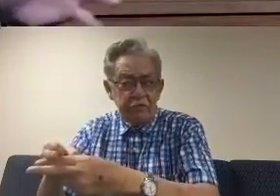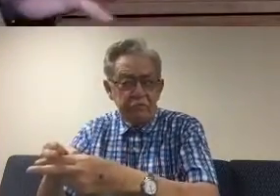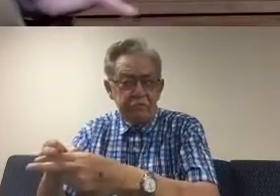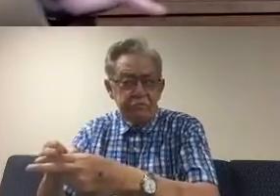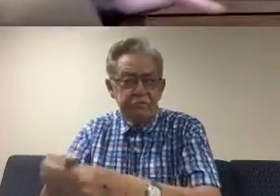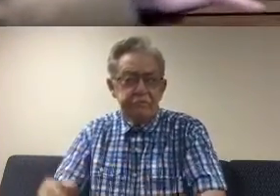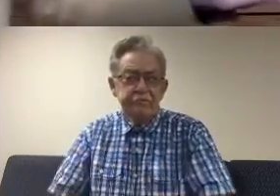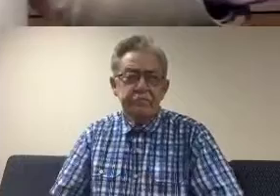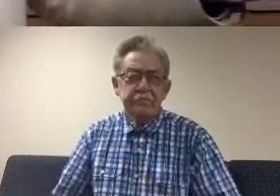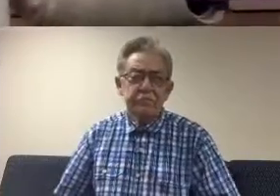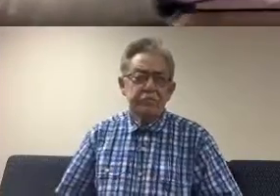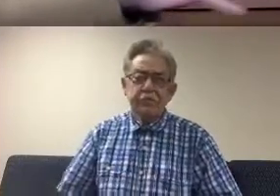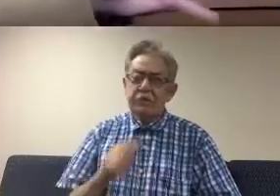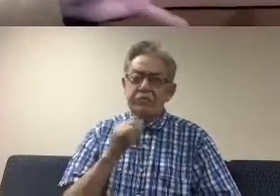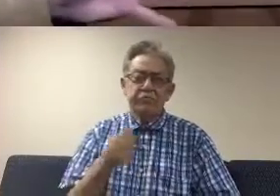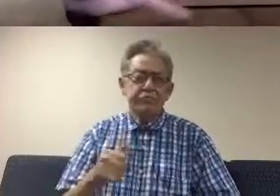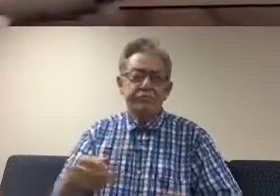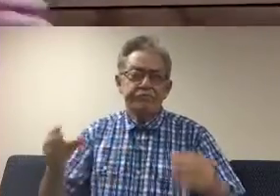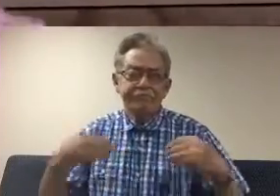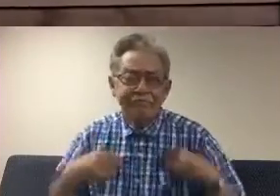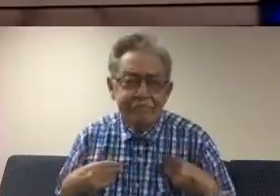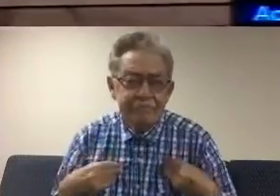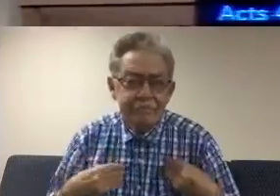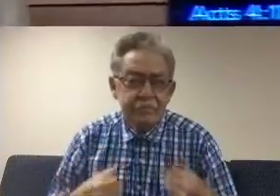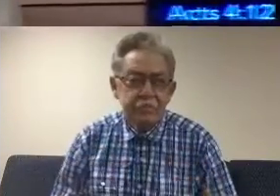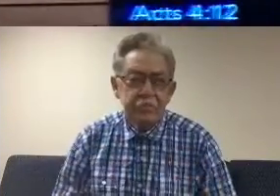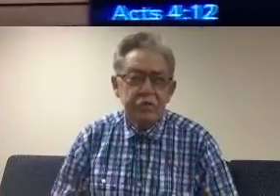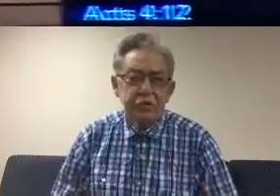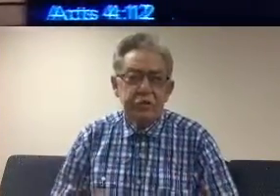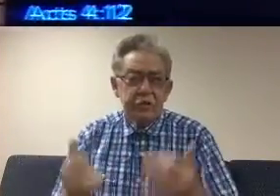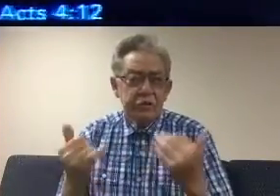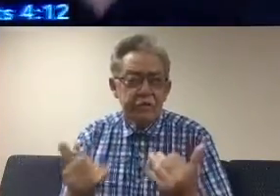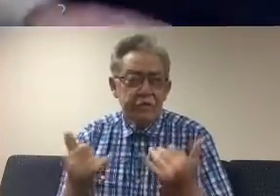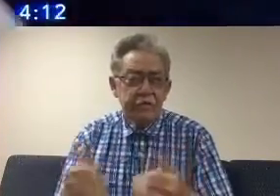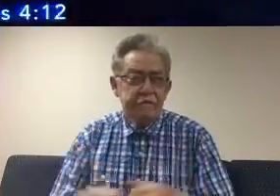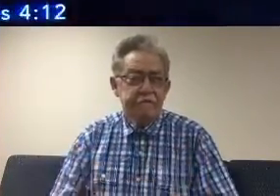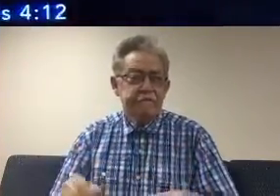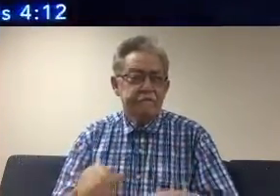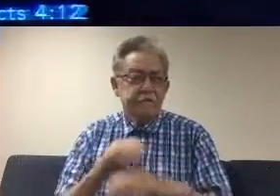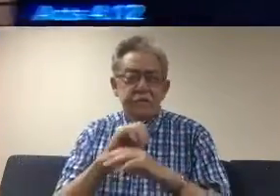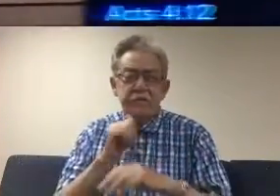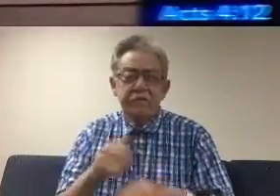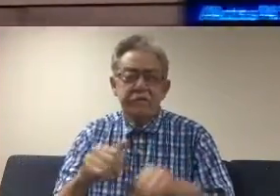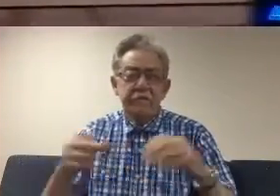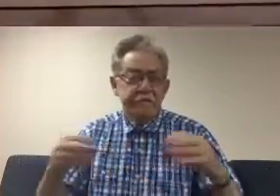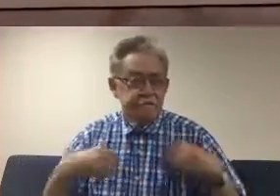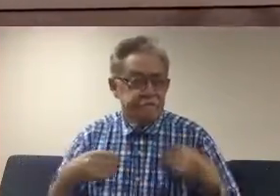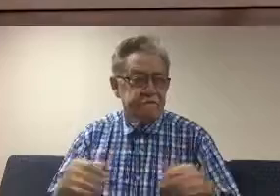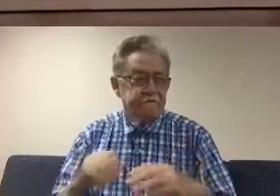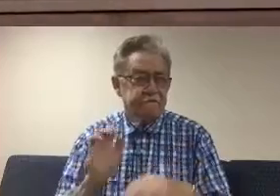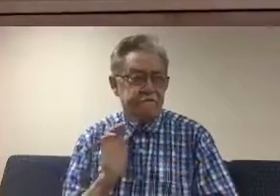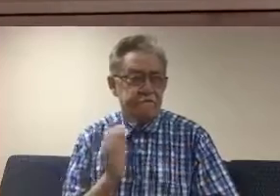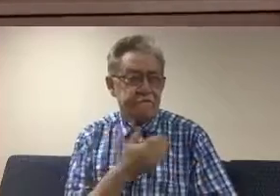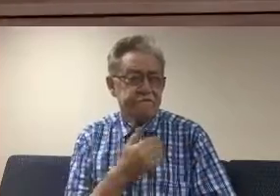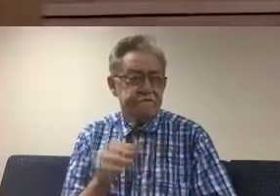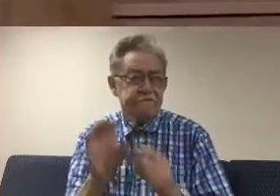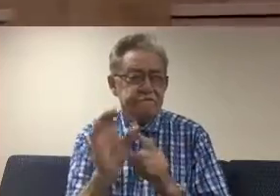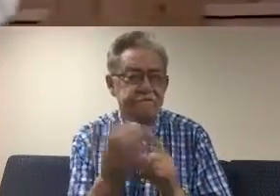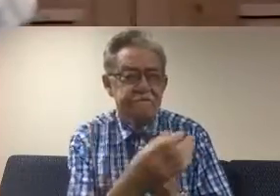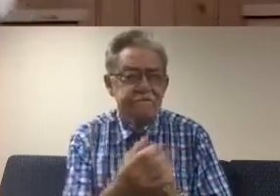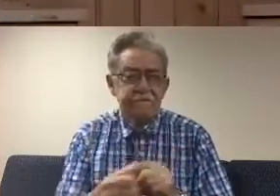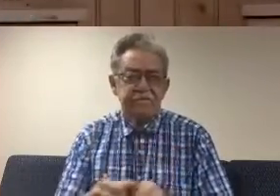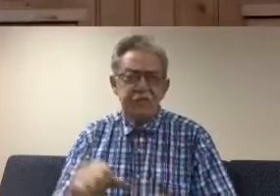That is unacceptable. That's unacceptable today. That is unacceptable in our culture. That is so arrogant. That